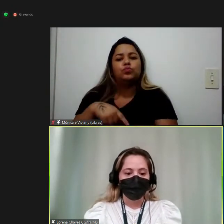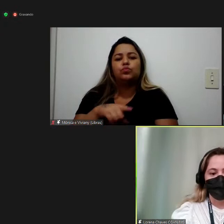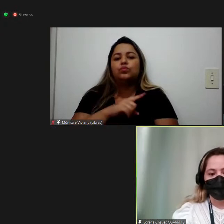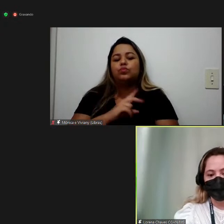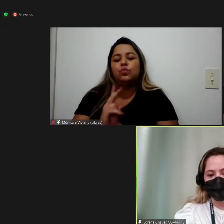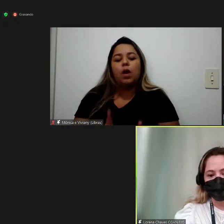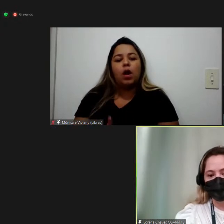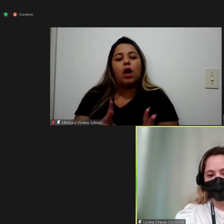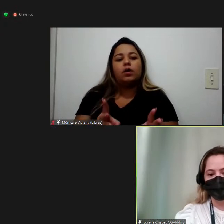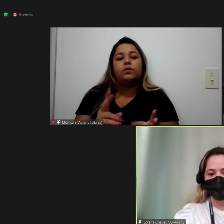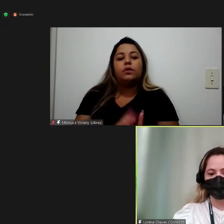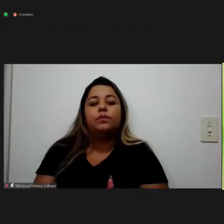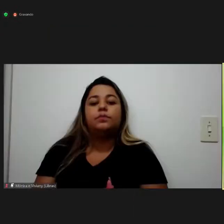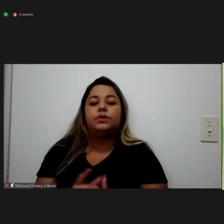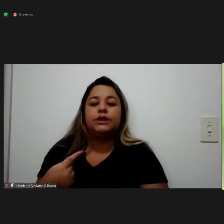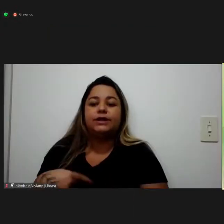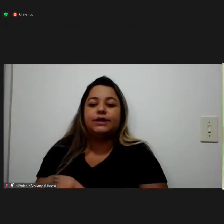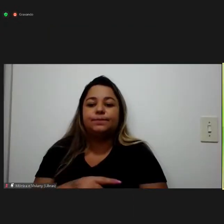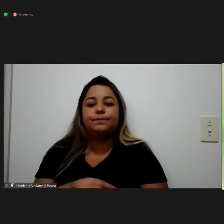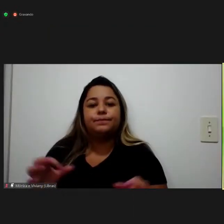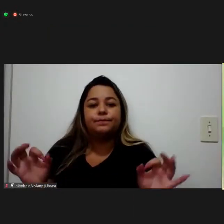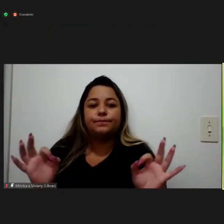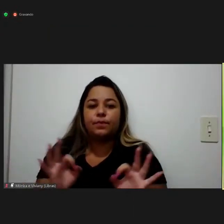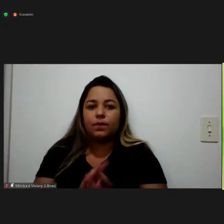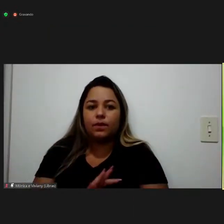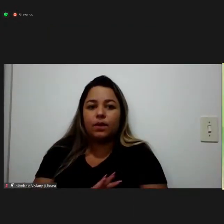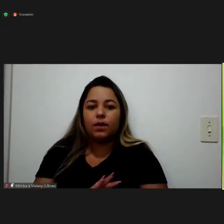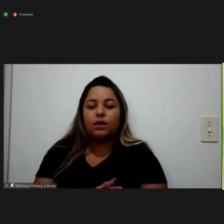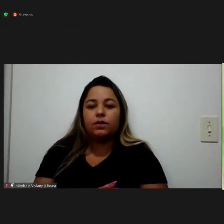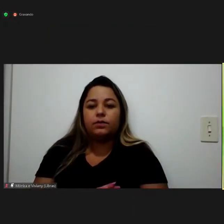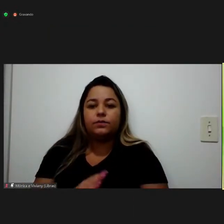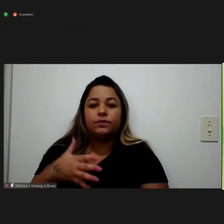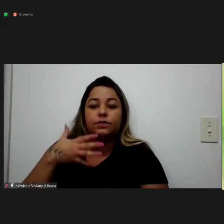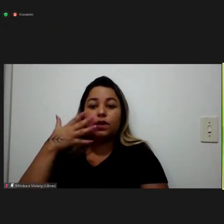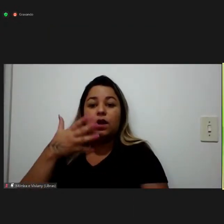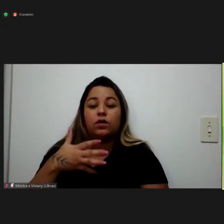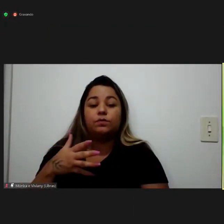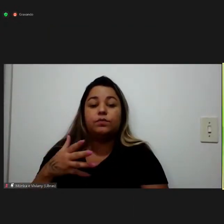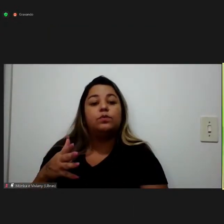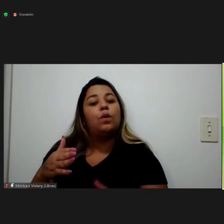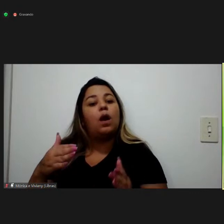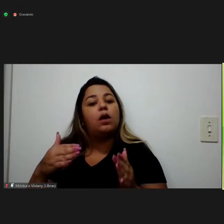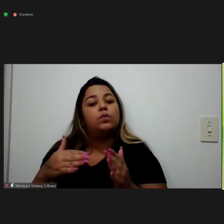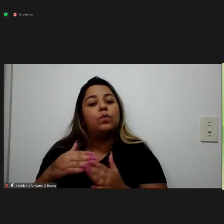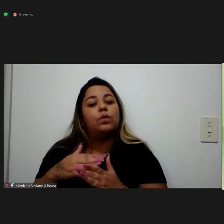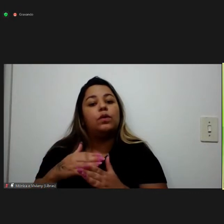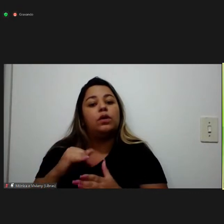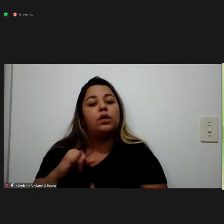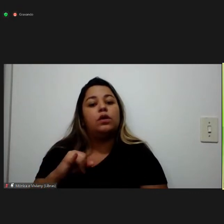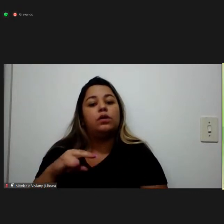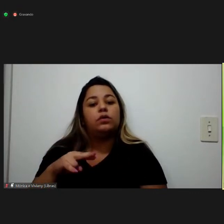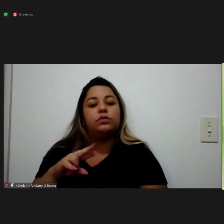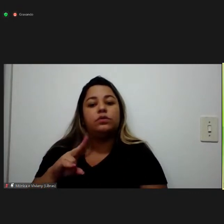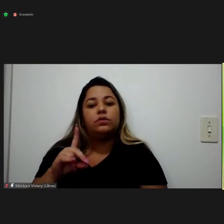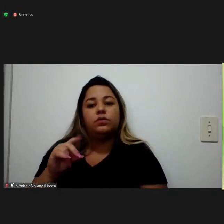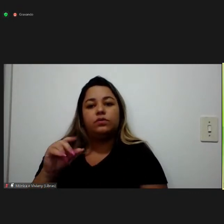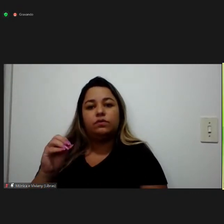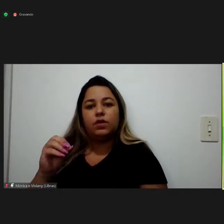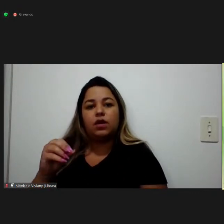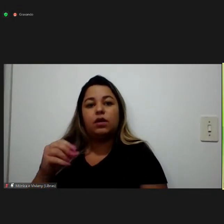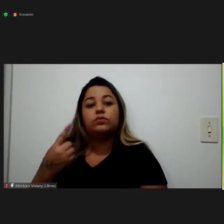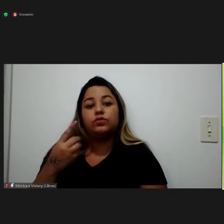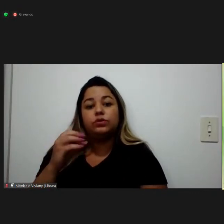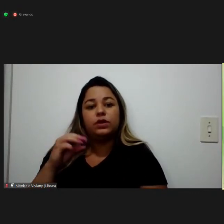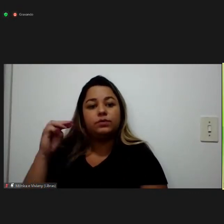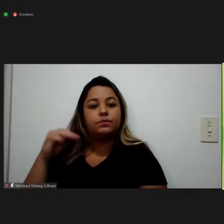partnership. And for us to end this table and this table of discussion, we're going to have an interval